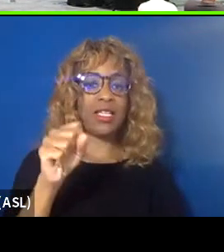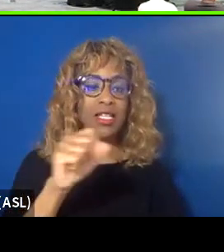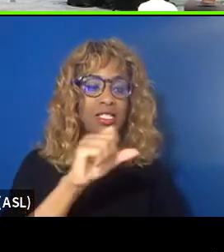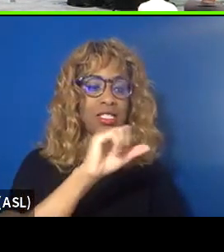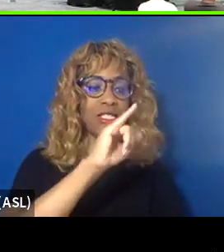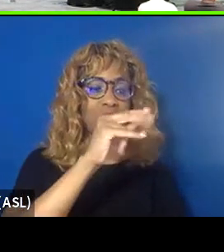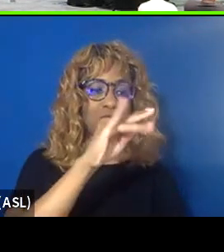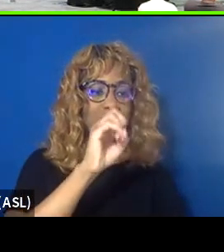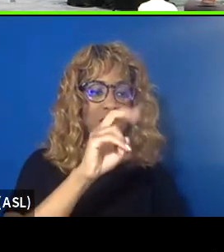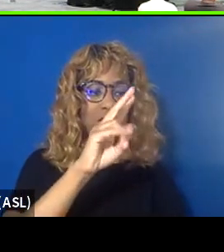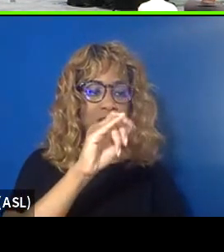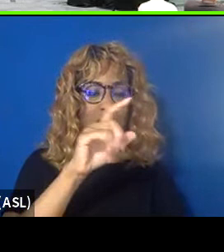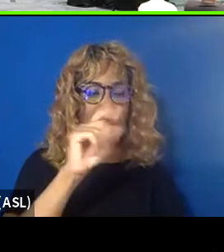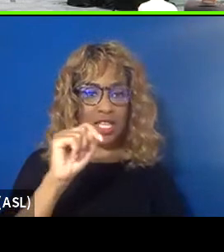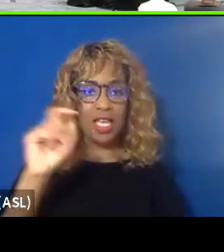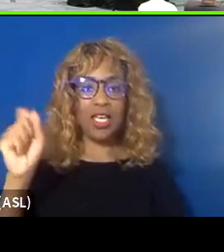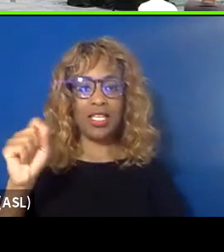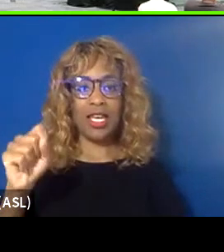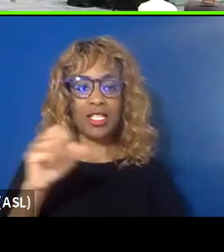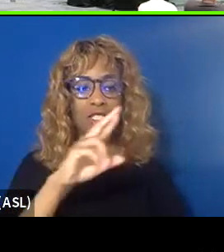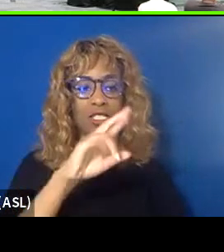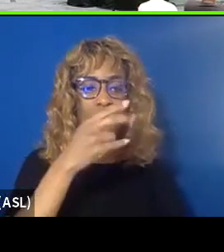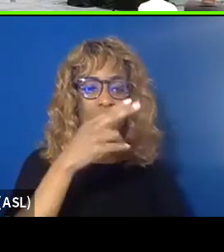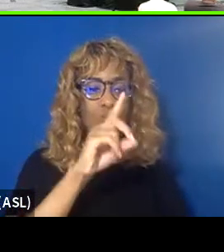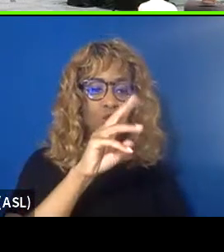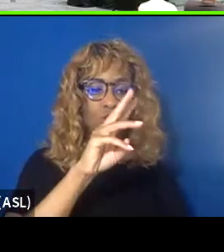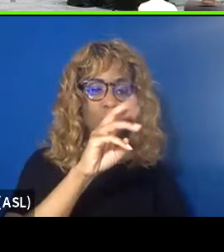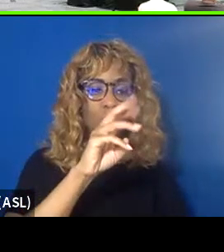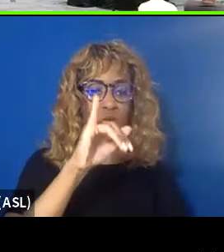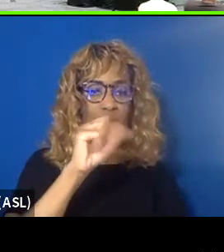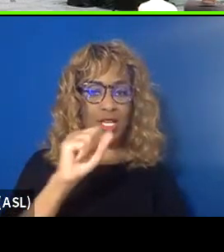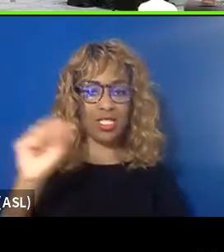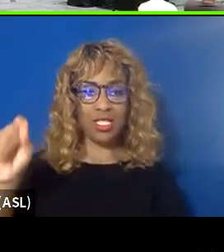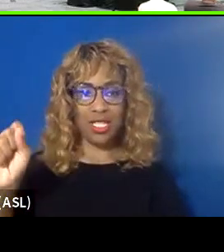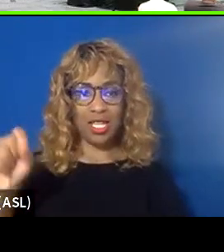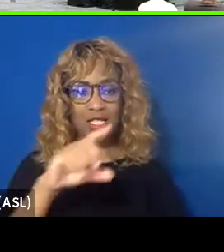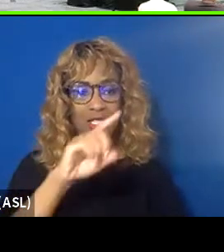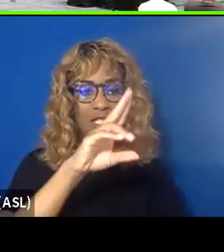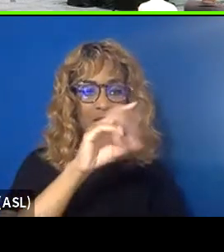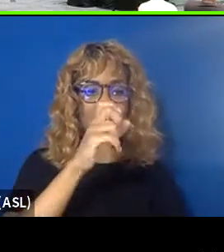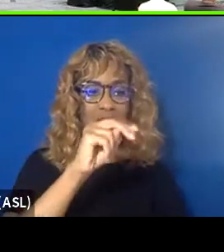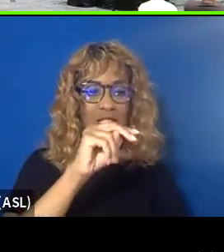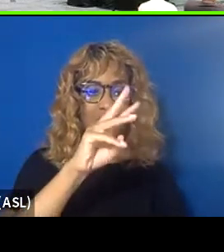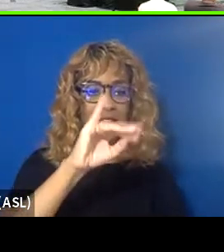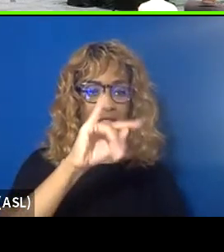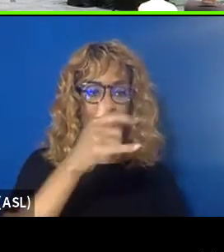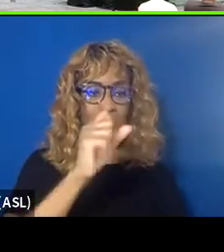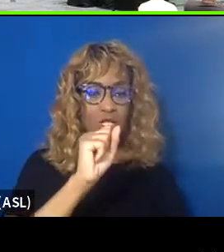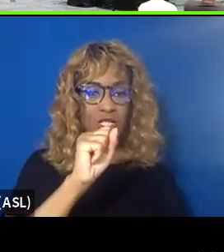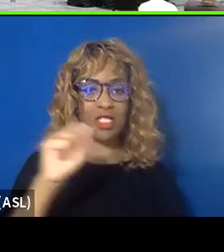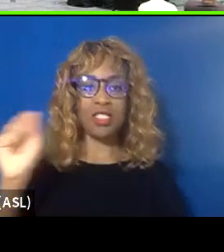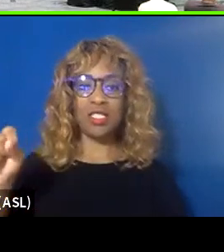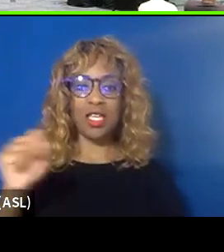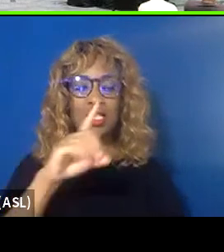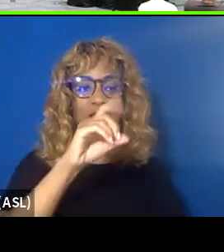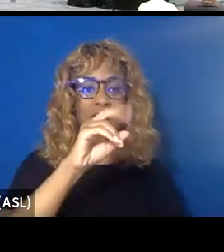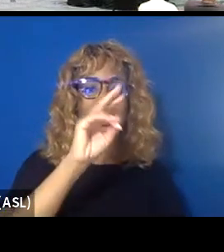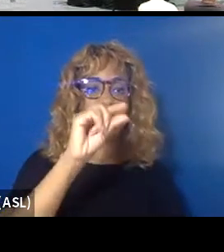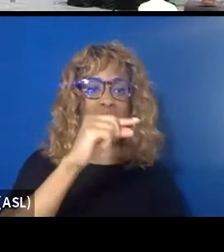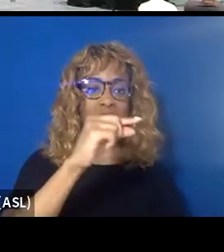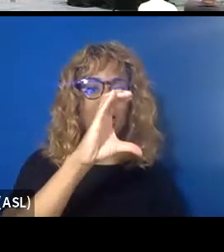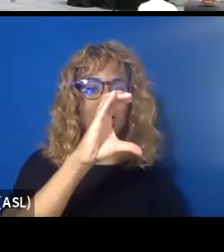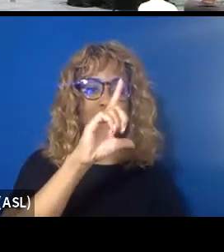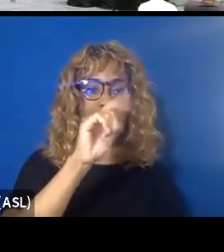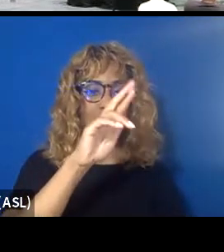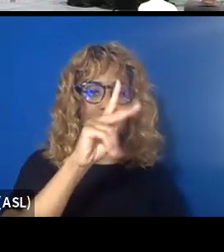Villette. Yes. Richard Weiss. Yes. Dustin Witches. Yes. Doug Clark.